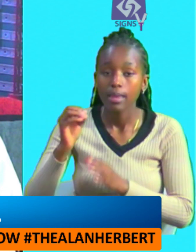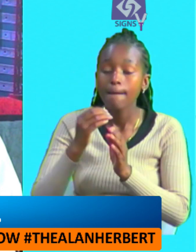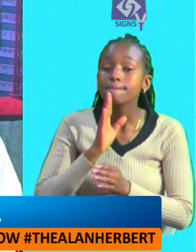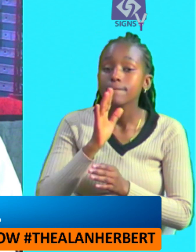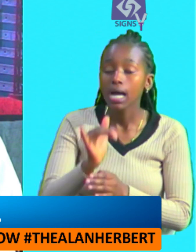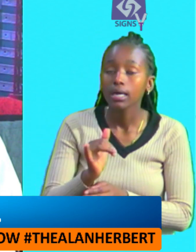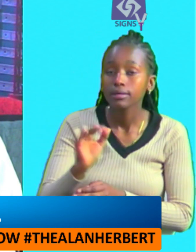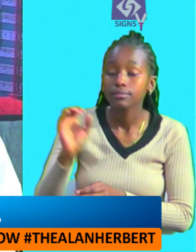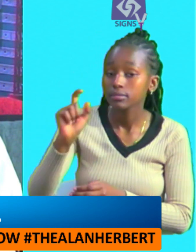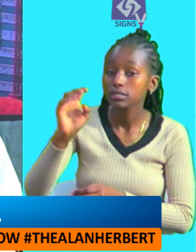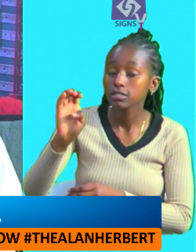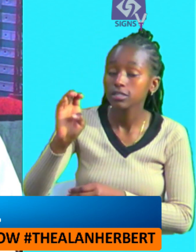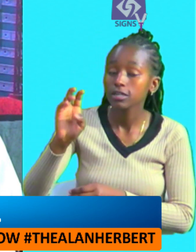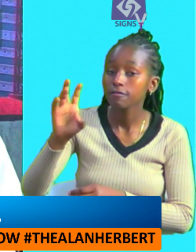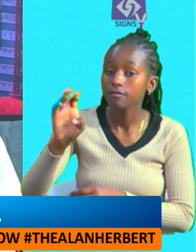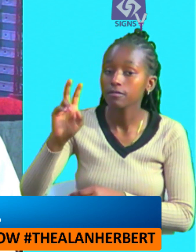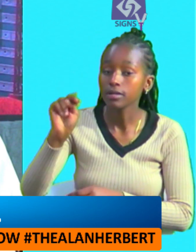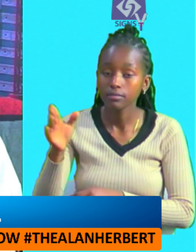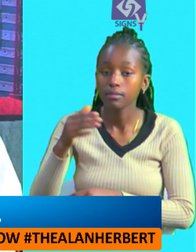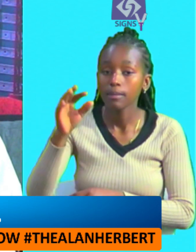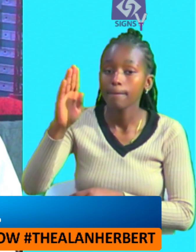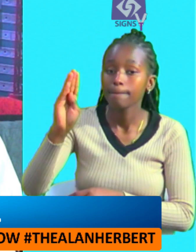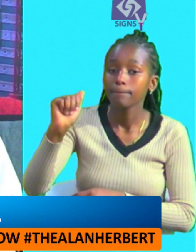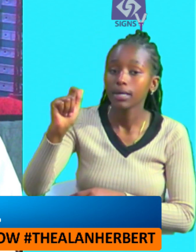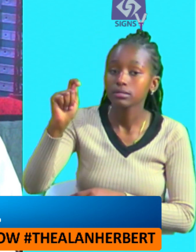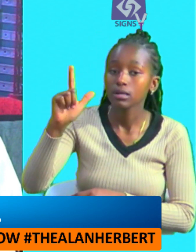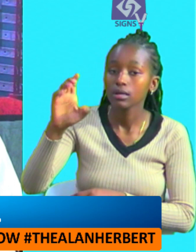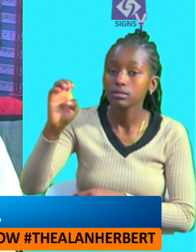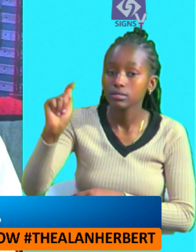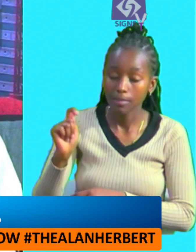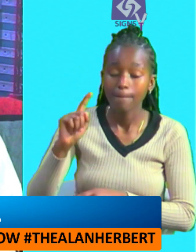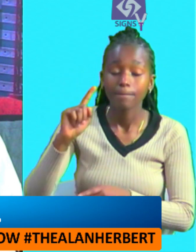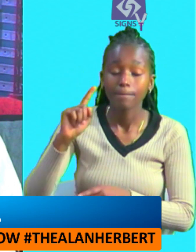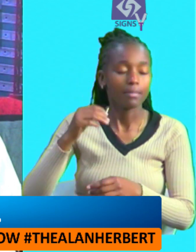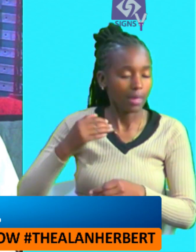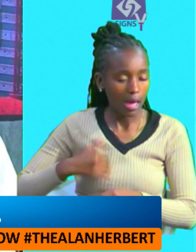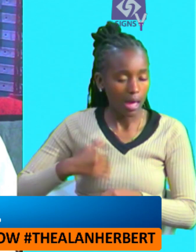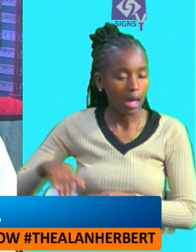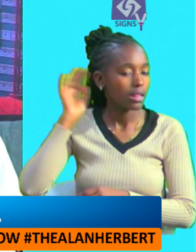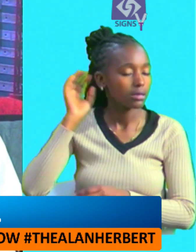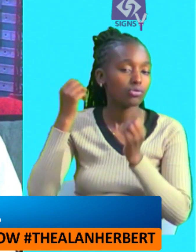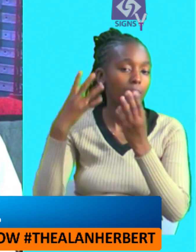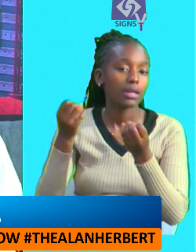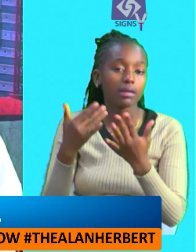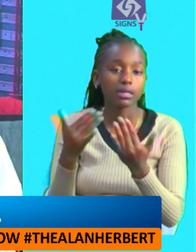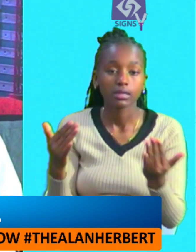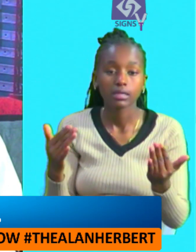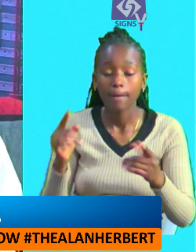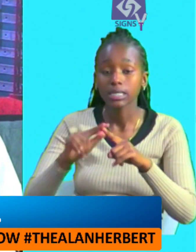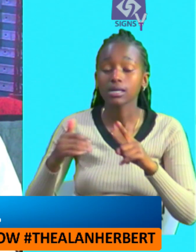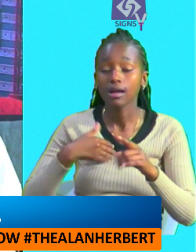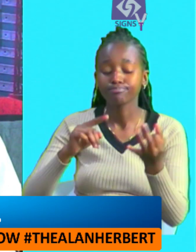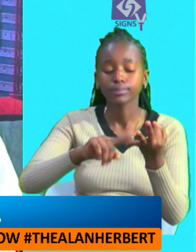me have a world view. And I listen to entertainment shows. There is a podcast called The Mics Are